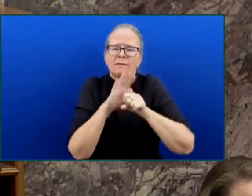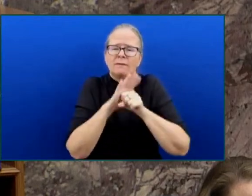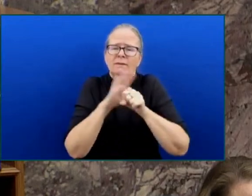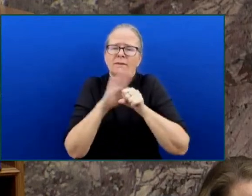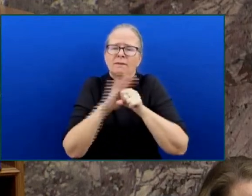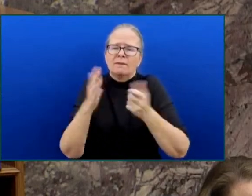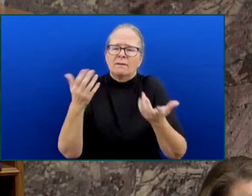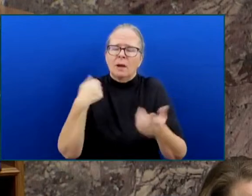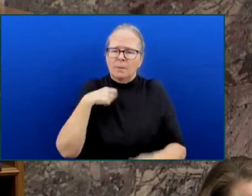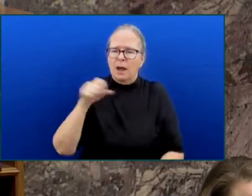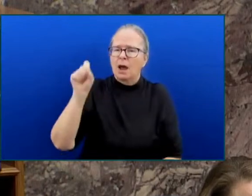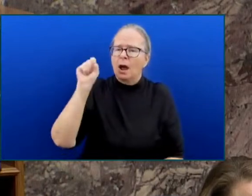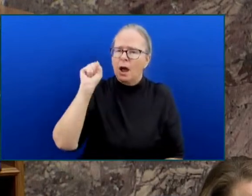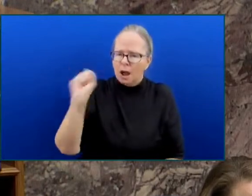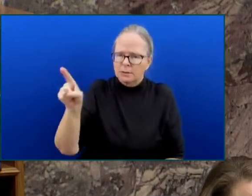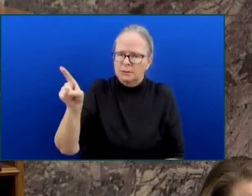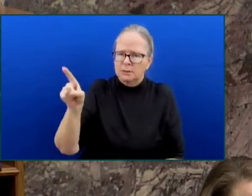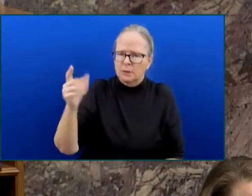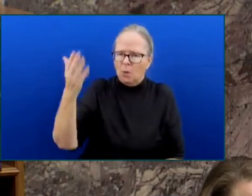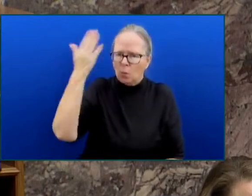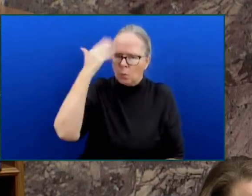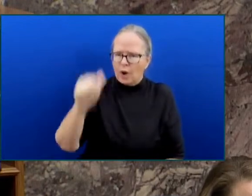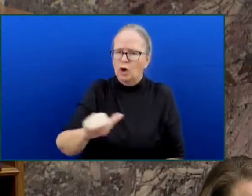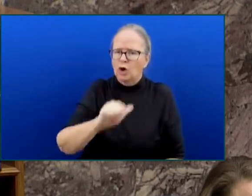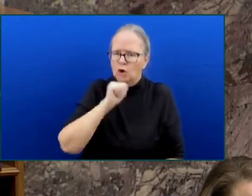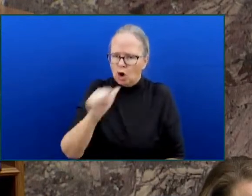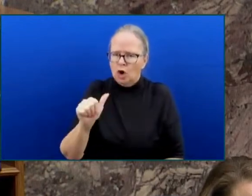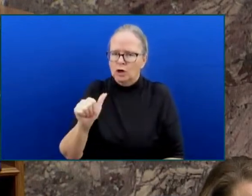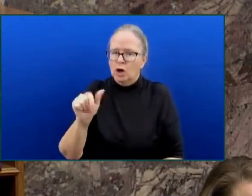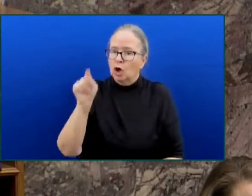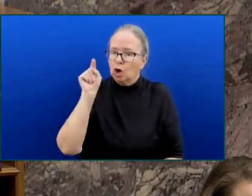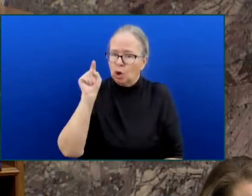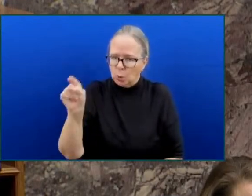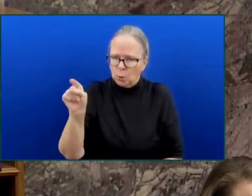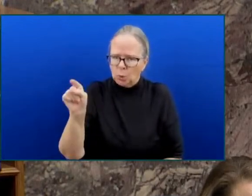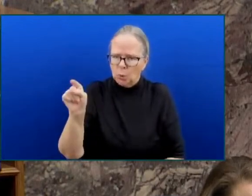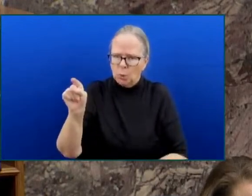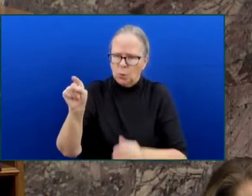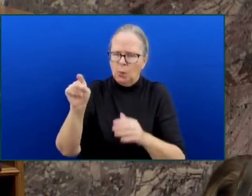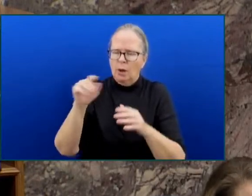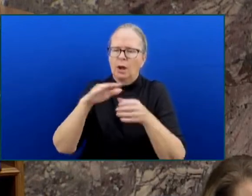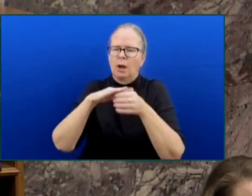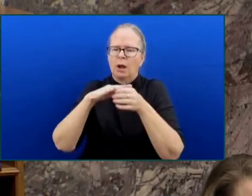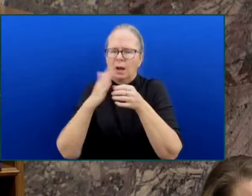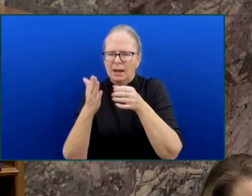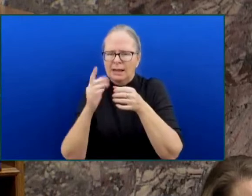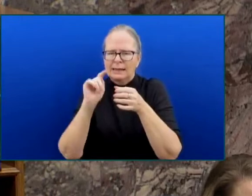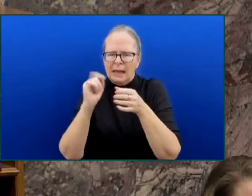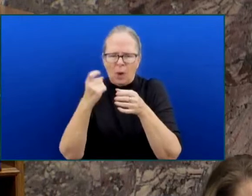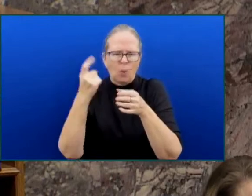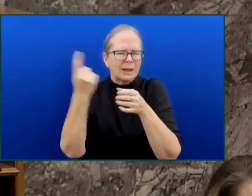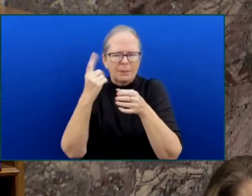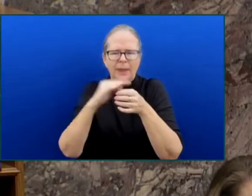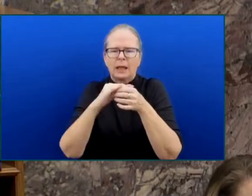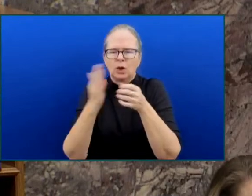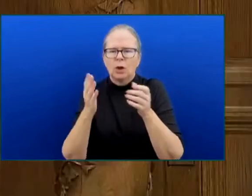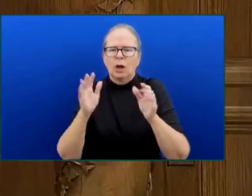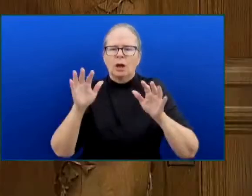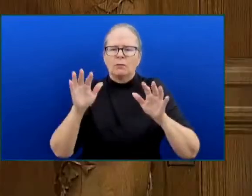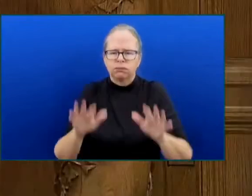won't this Premier give British Columbians a break from his punishing carbon tax grab?